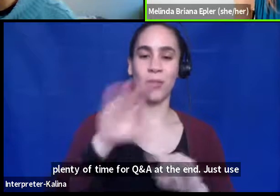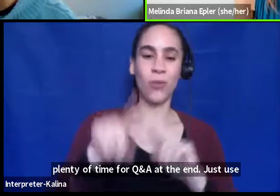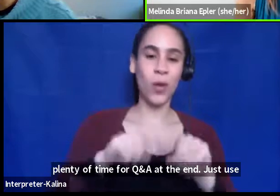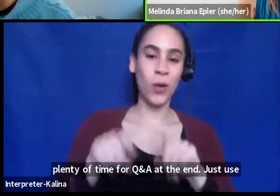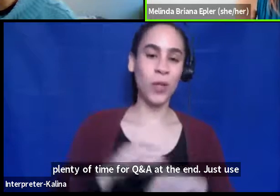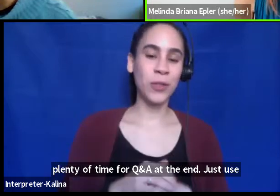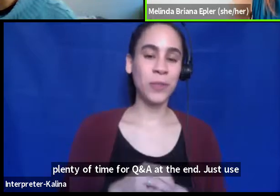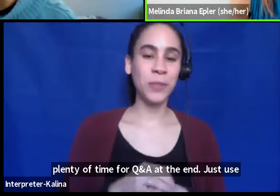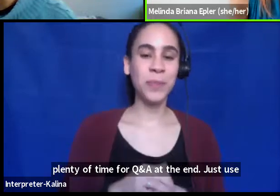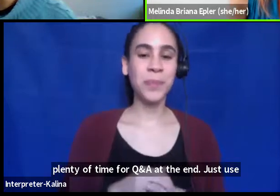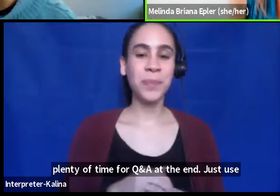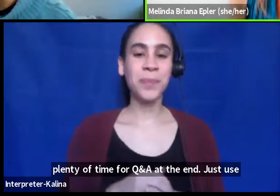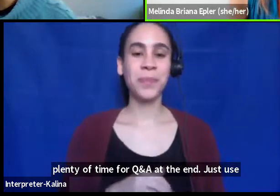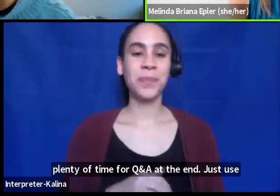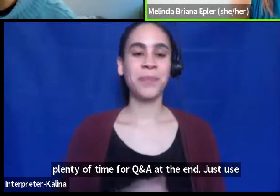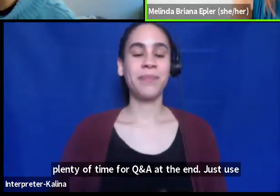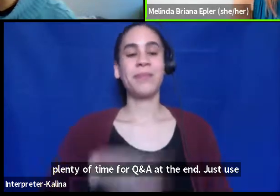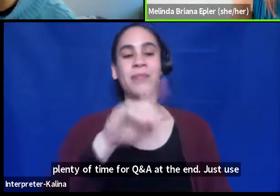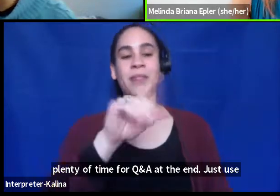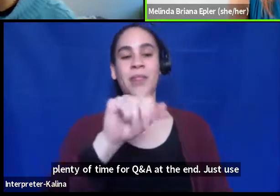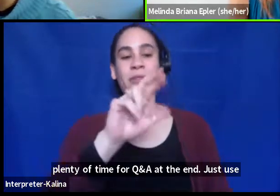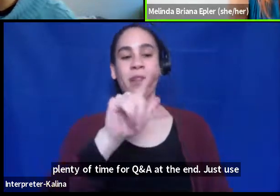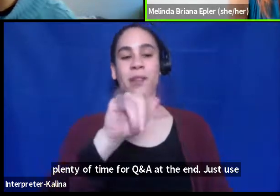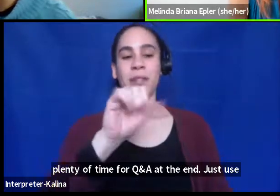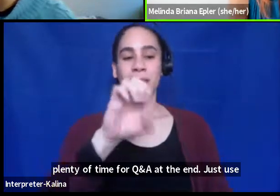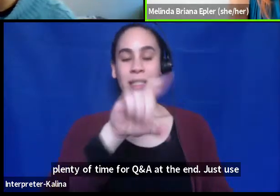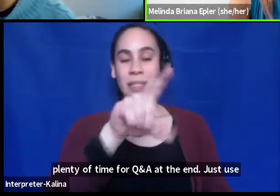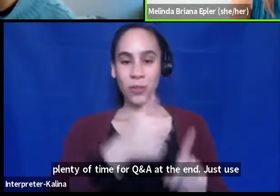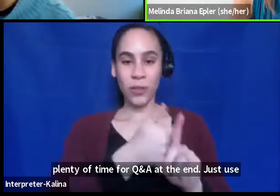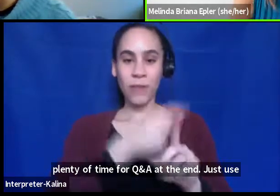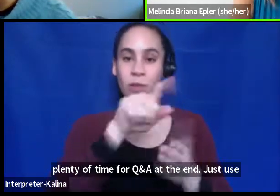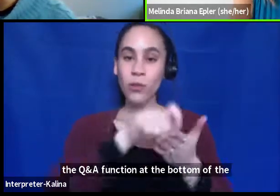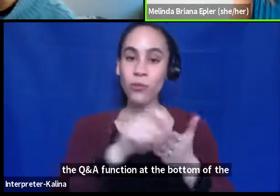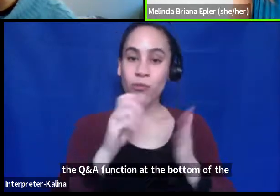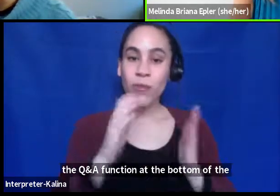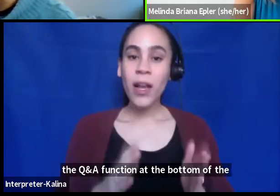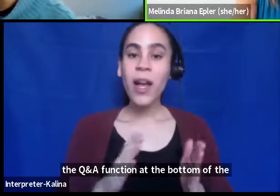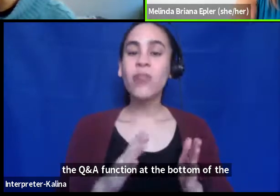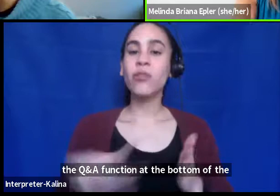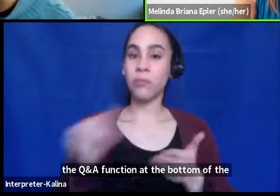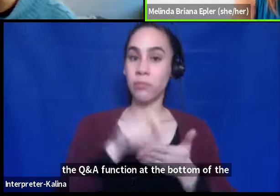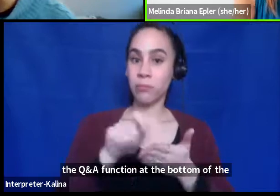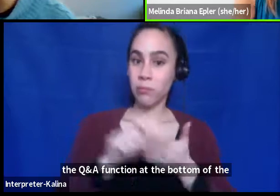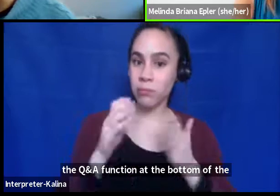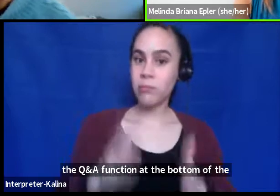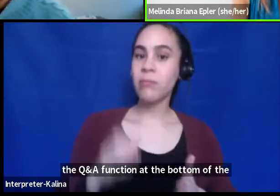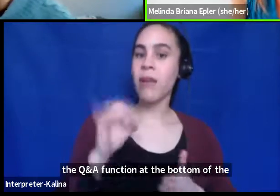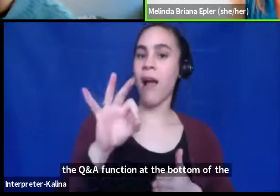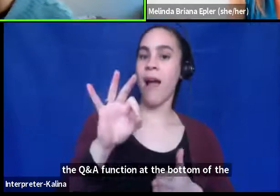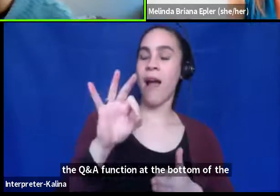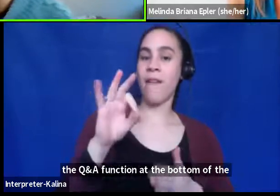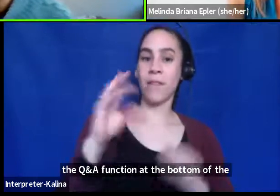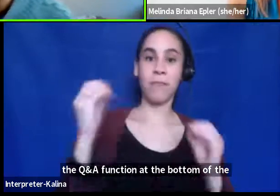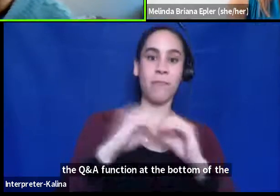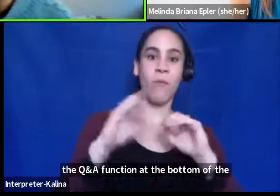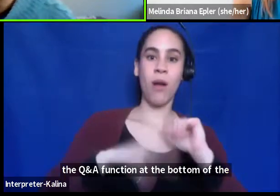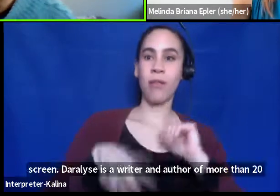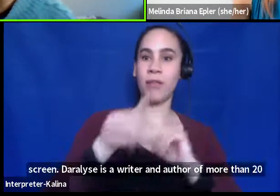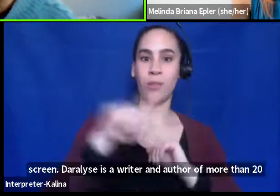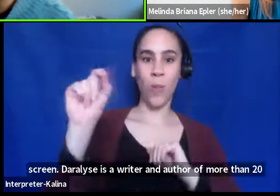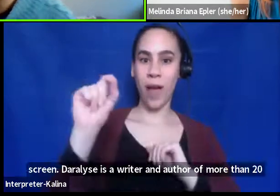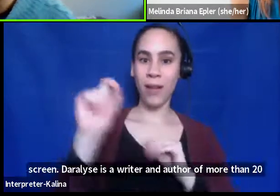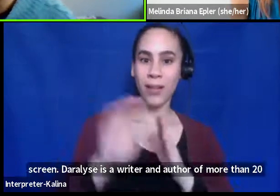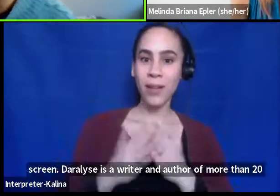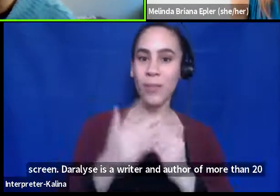All right. So Daralyse is a writer and author of more than 20 books, right? Yes. She has